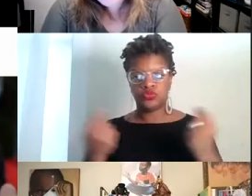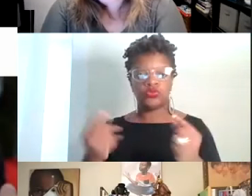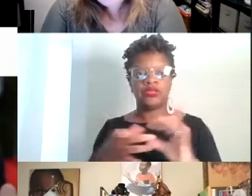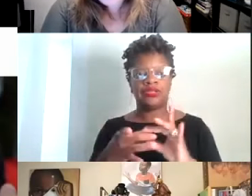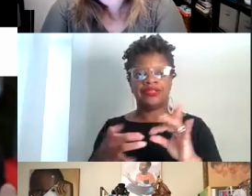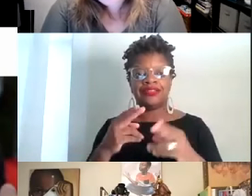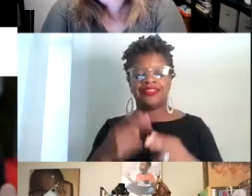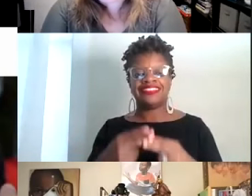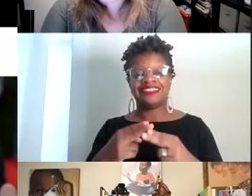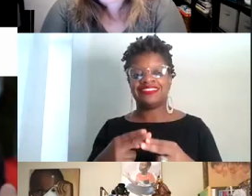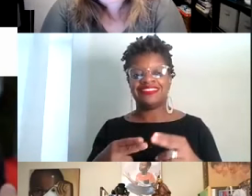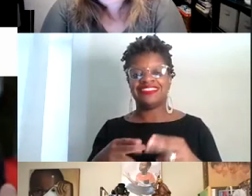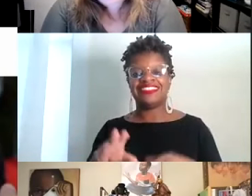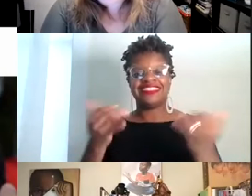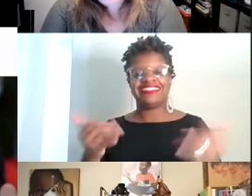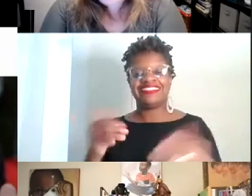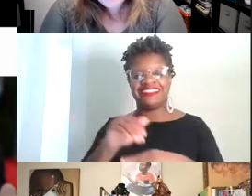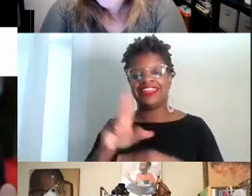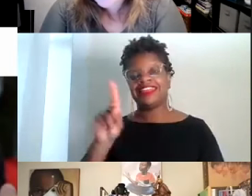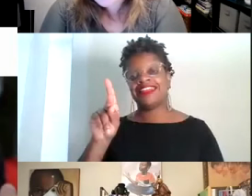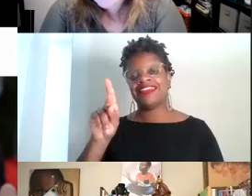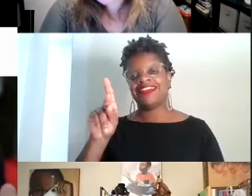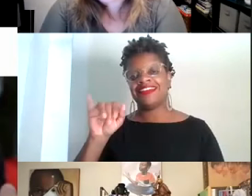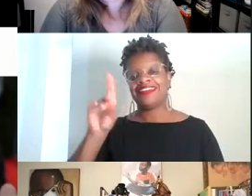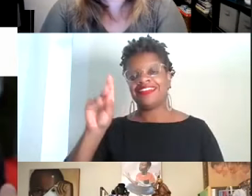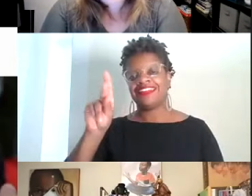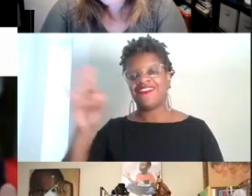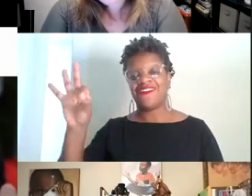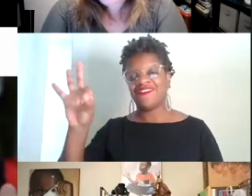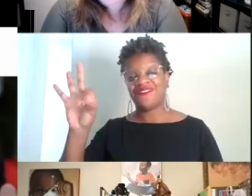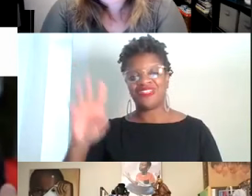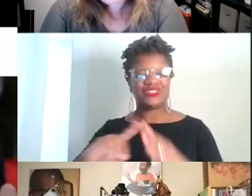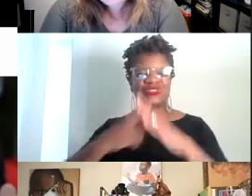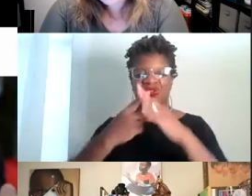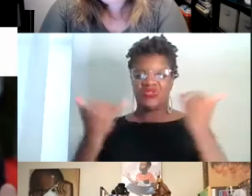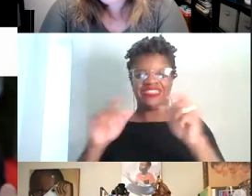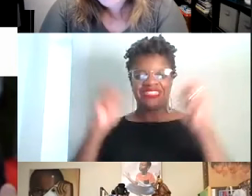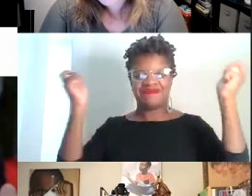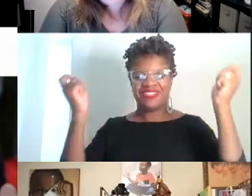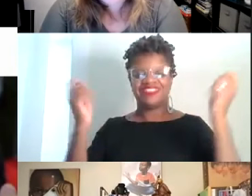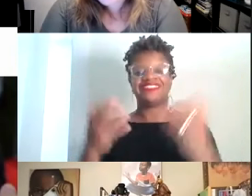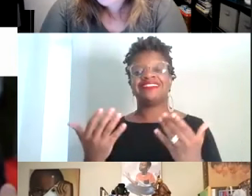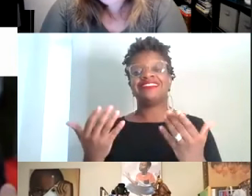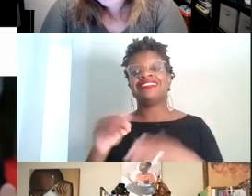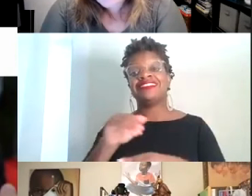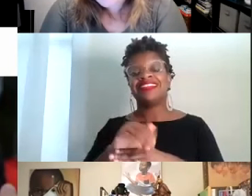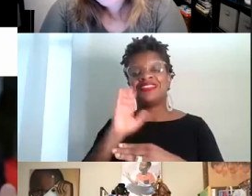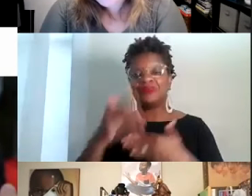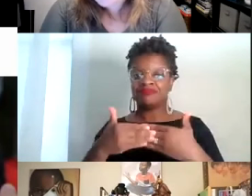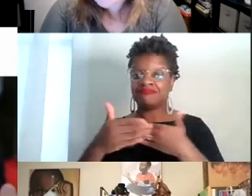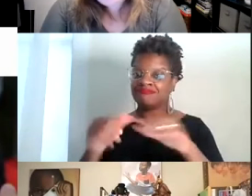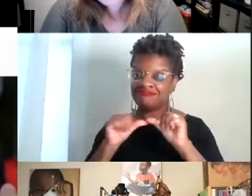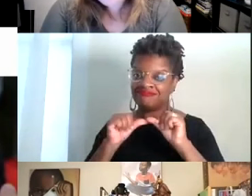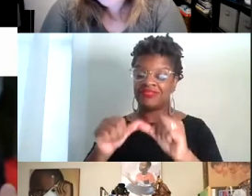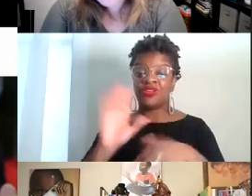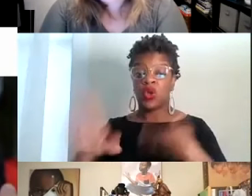kickoff celebration tonight, but this work is ongoing. It will take all of you on this call